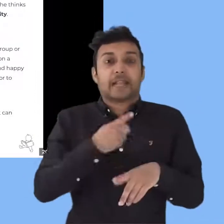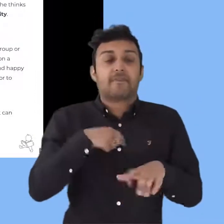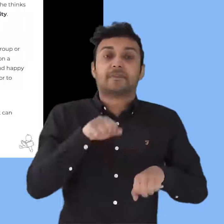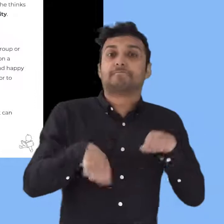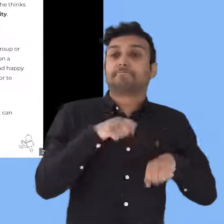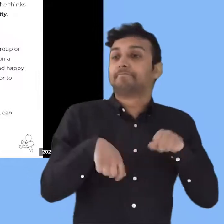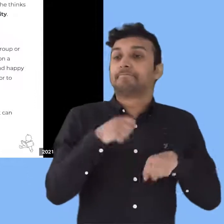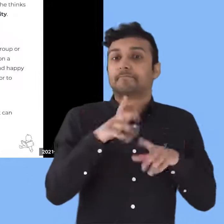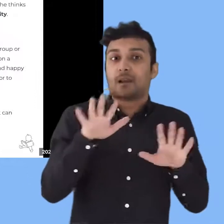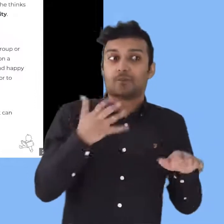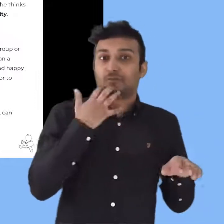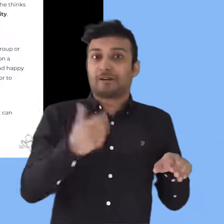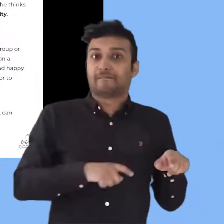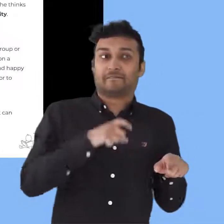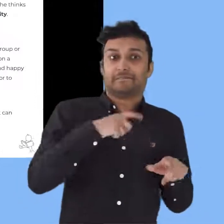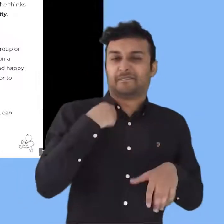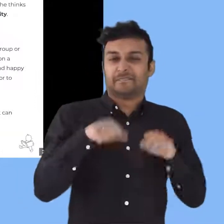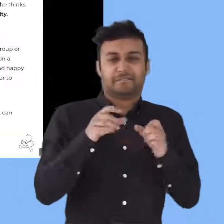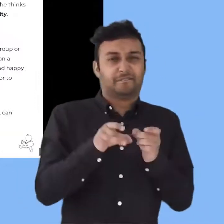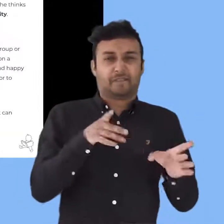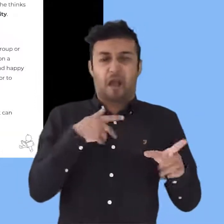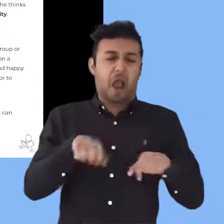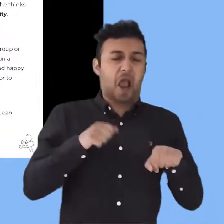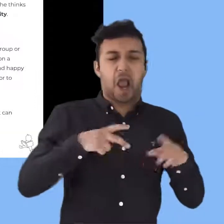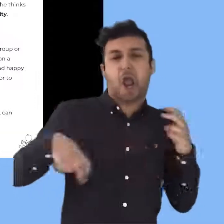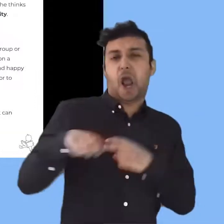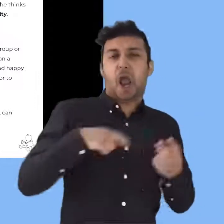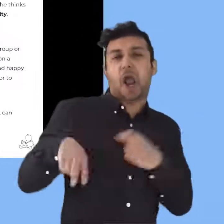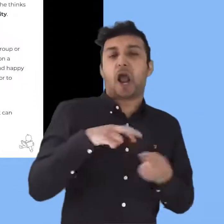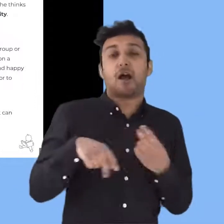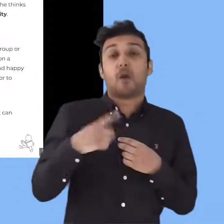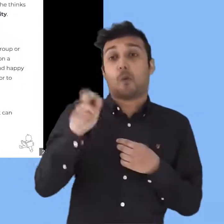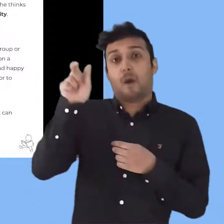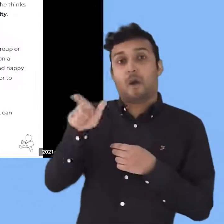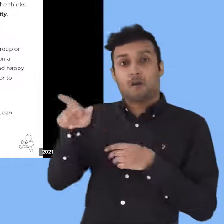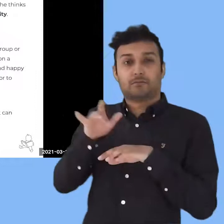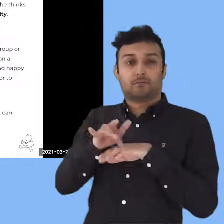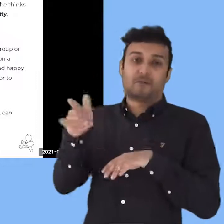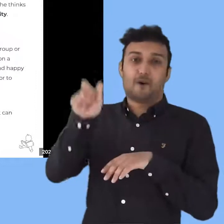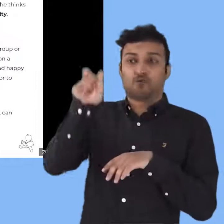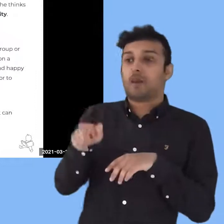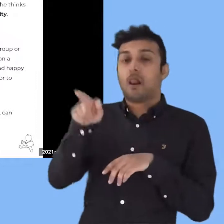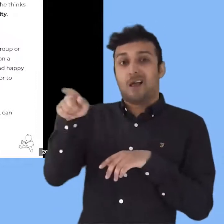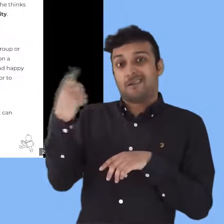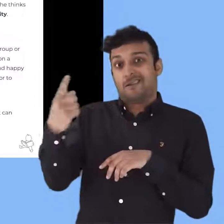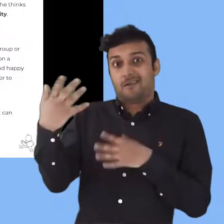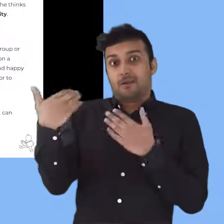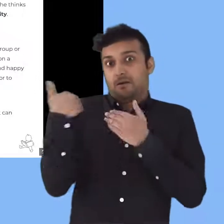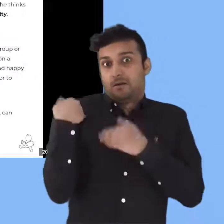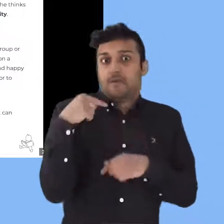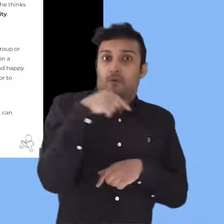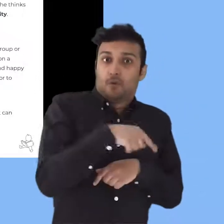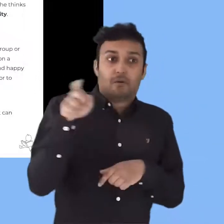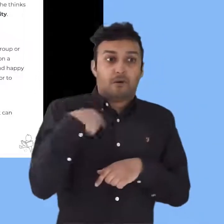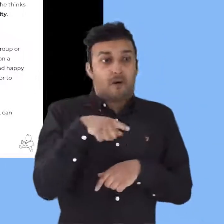and starts going quite fast, riding all over the place. One practitioner, Jessica, has a responsibility for Joe and is